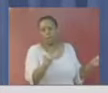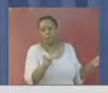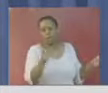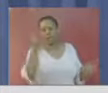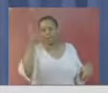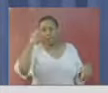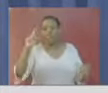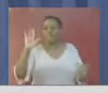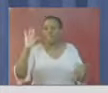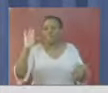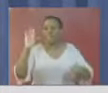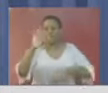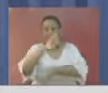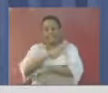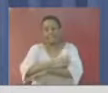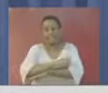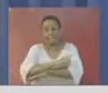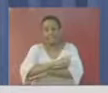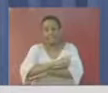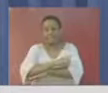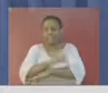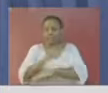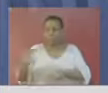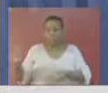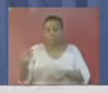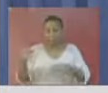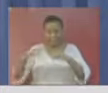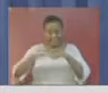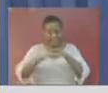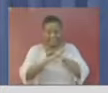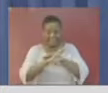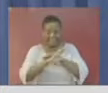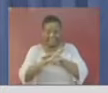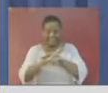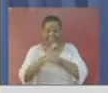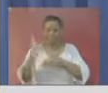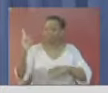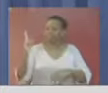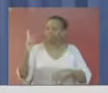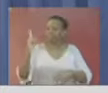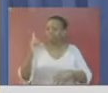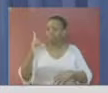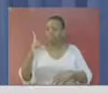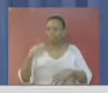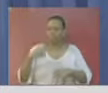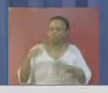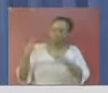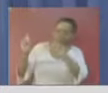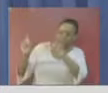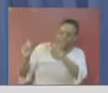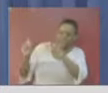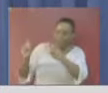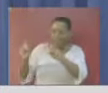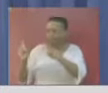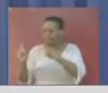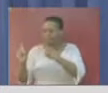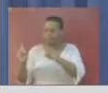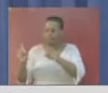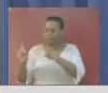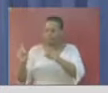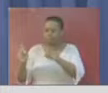test persons who have entered with their negative PCR test on the 6th day of being here. And once